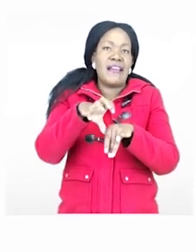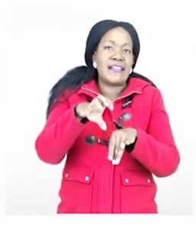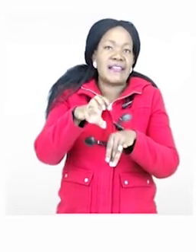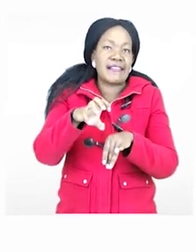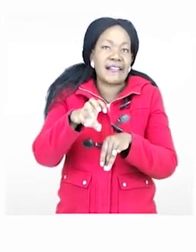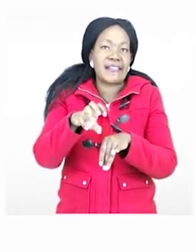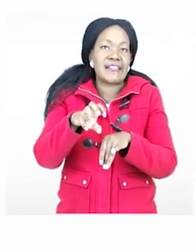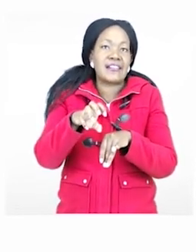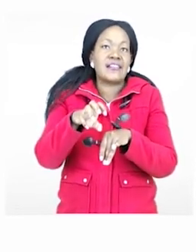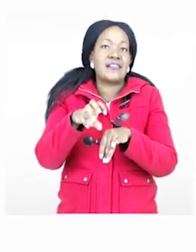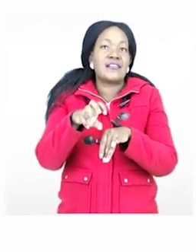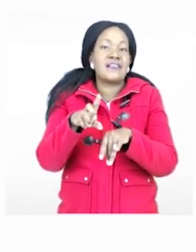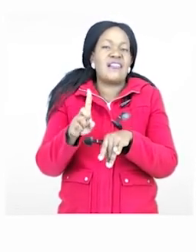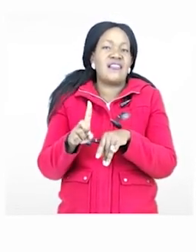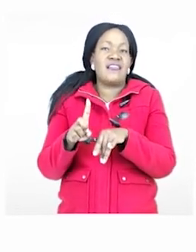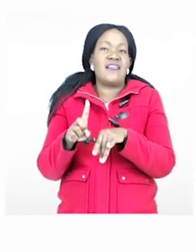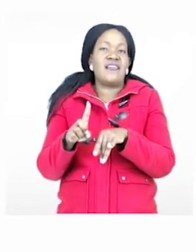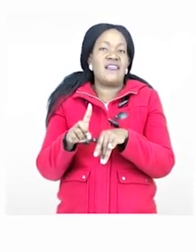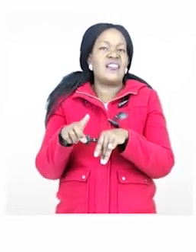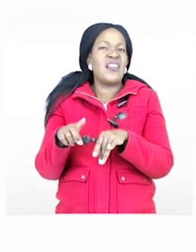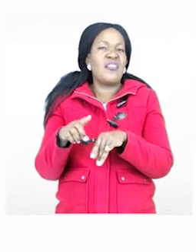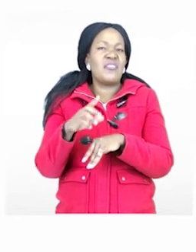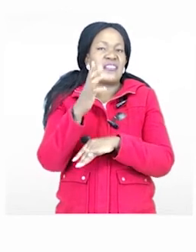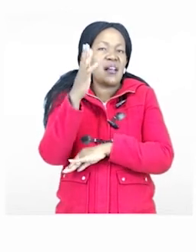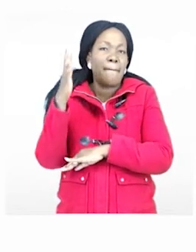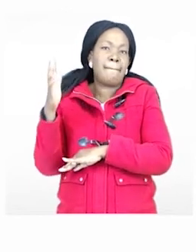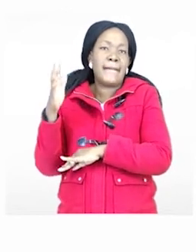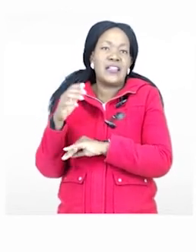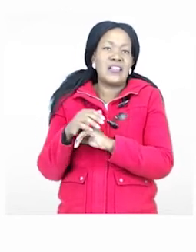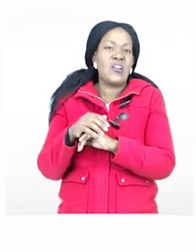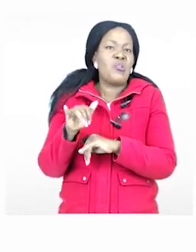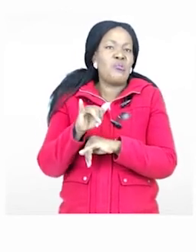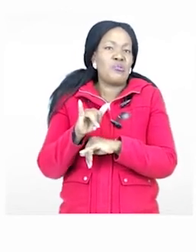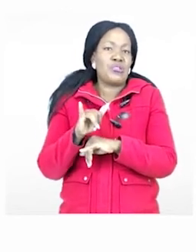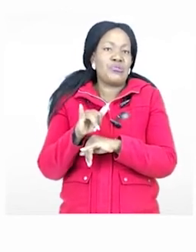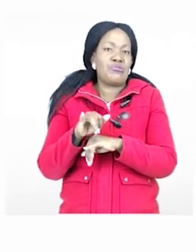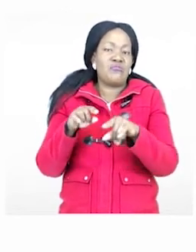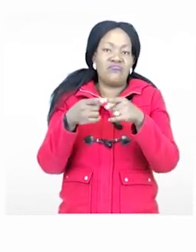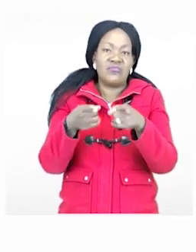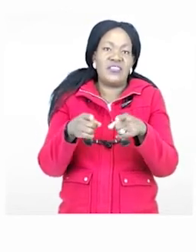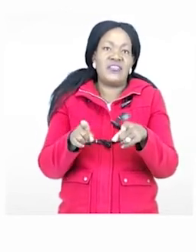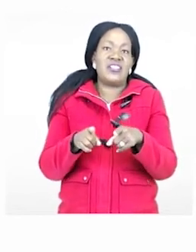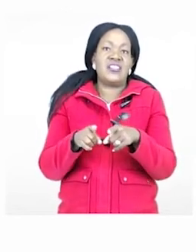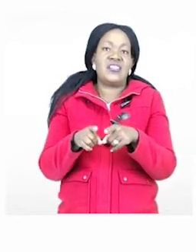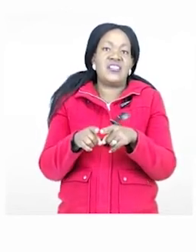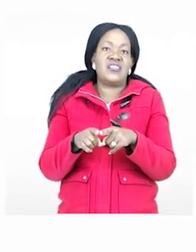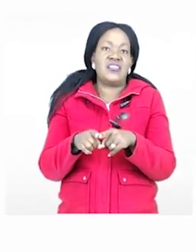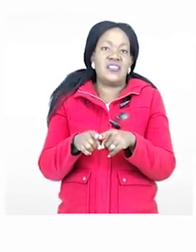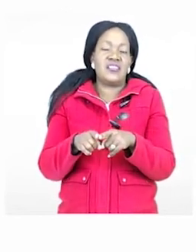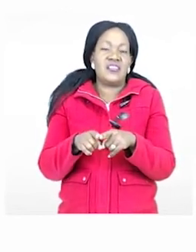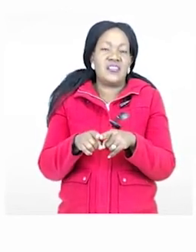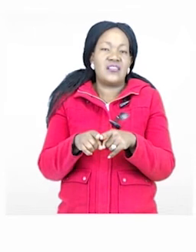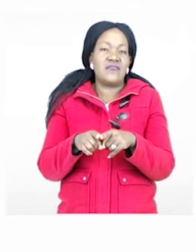amphibian and the other is a plant. Which one would not fit there? A tree actually, sorry. And